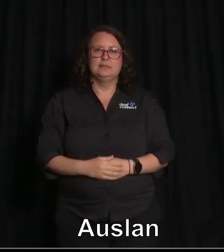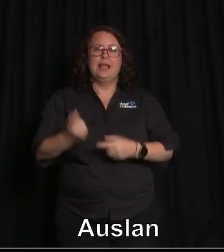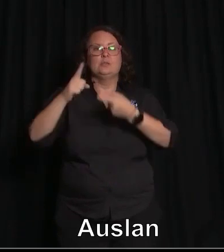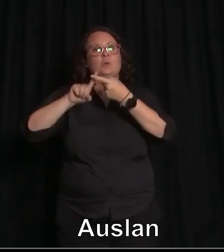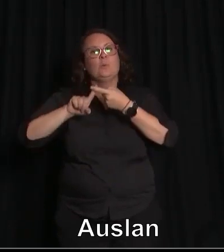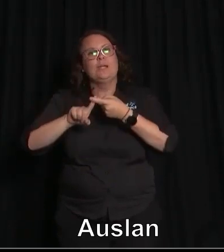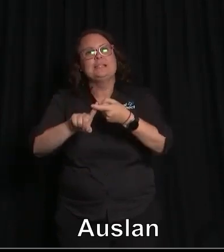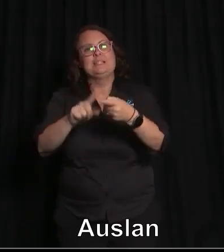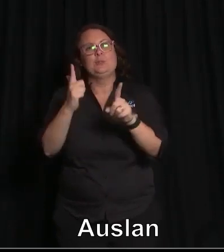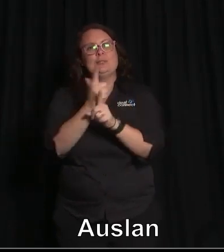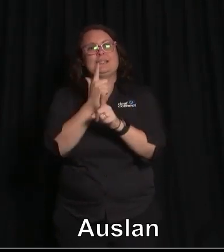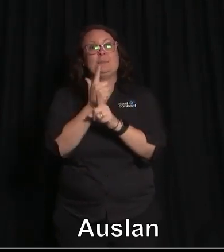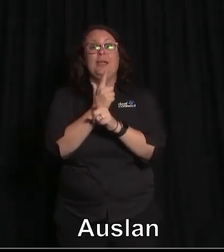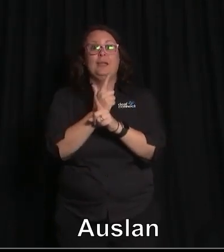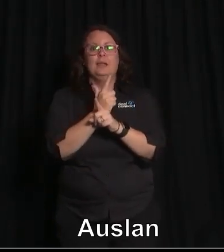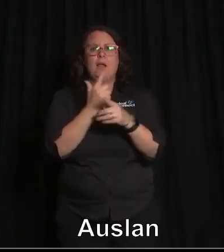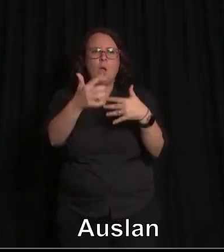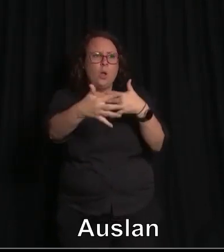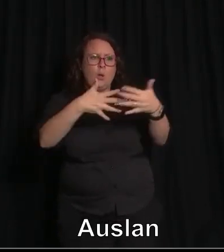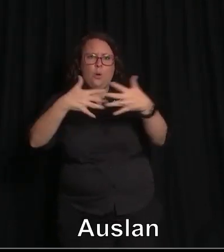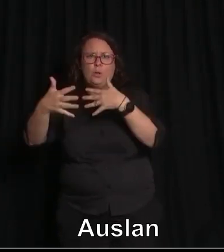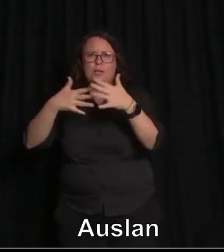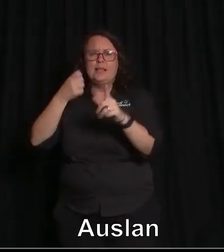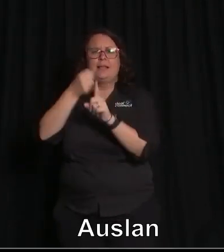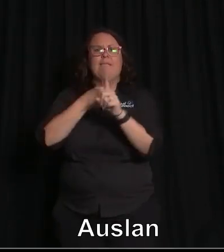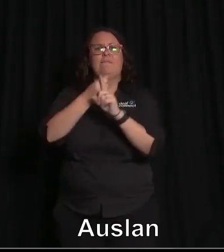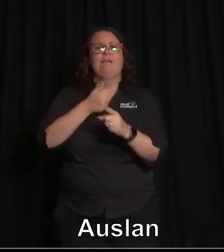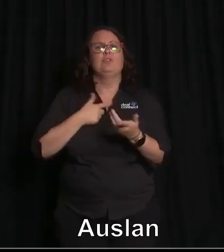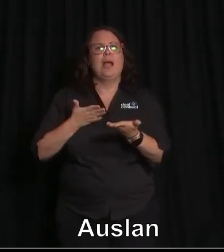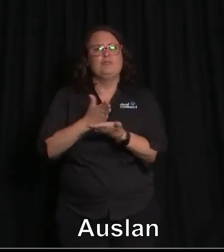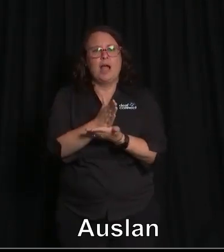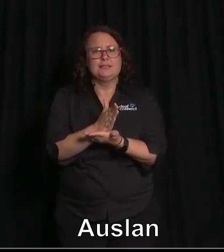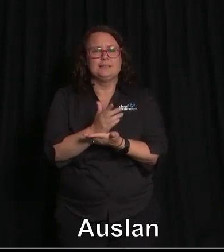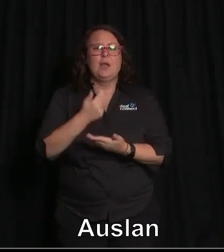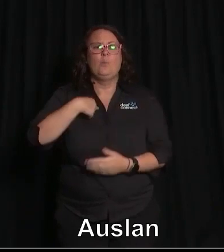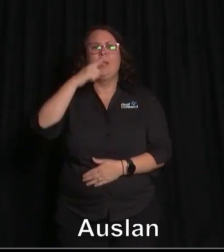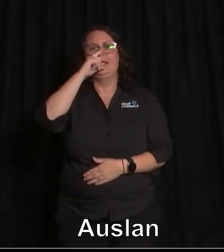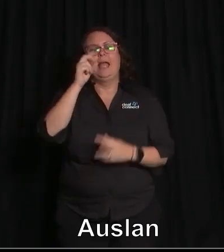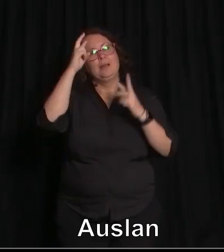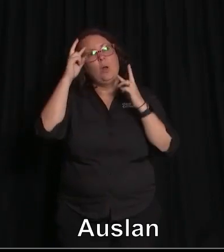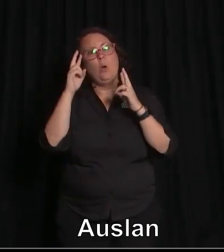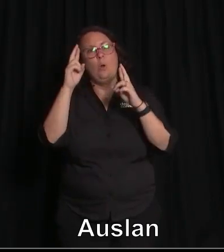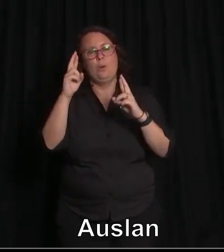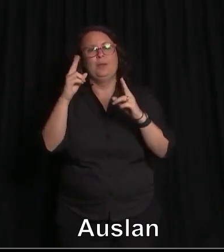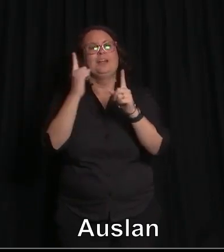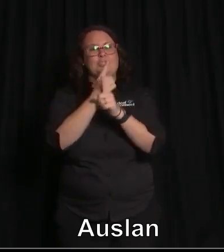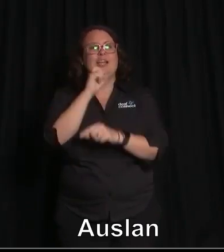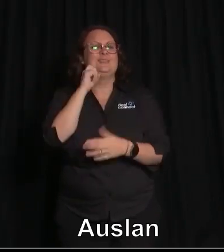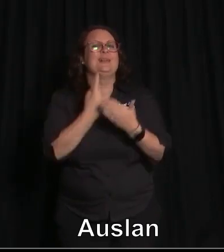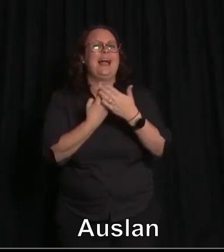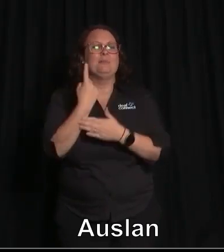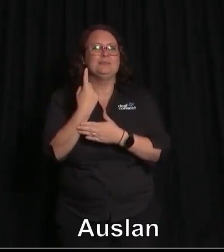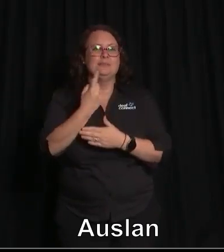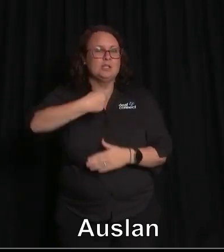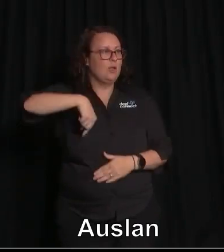to speak out, to organize, and to fight for our rights, we can hope that change is possible. So let